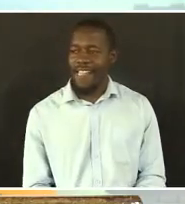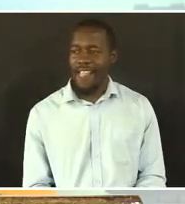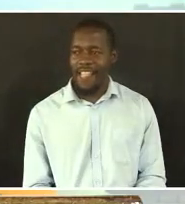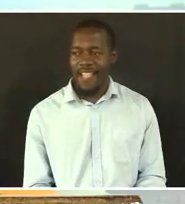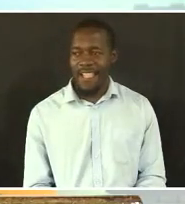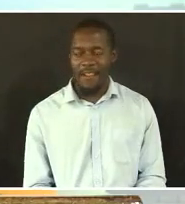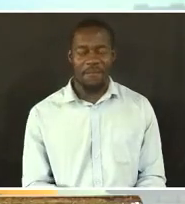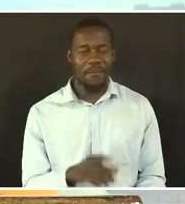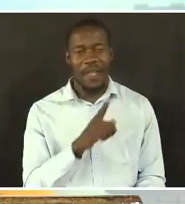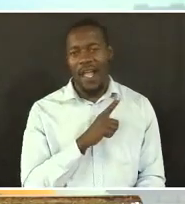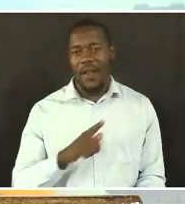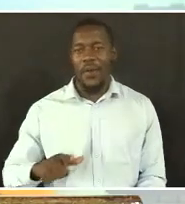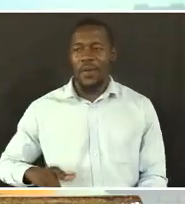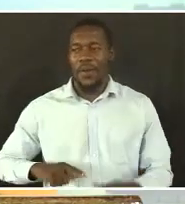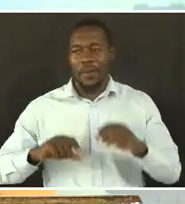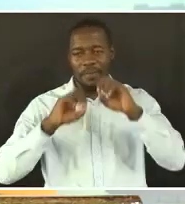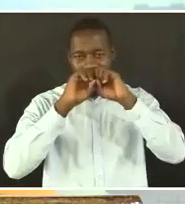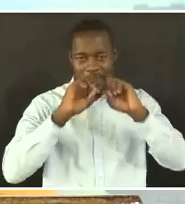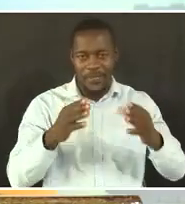The Lord bless you.